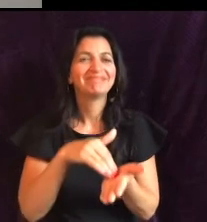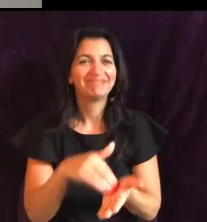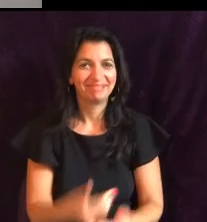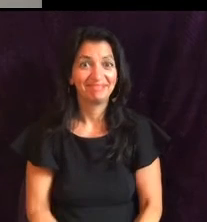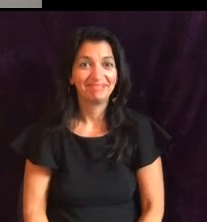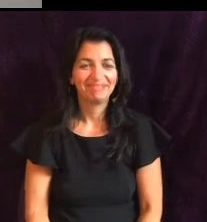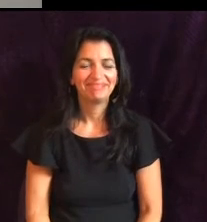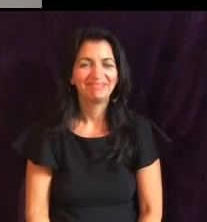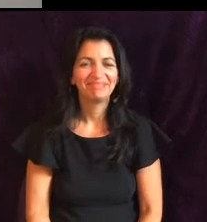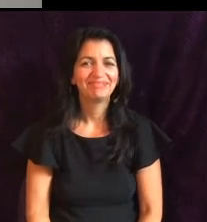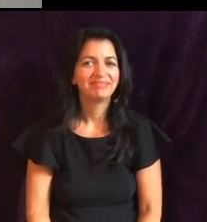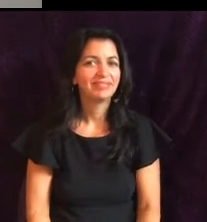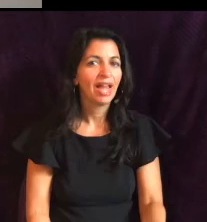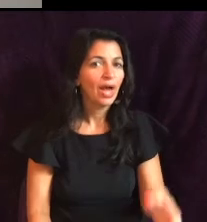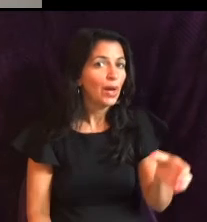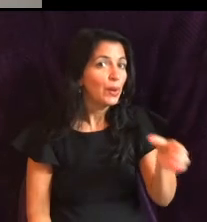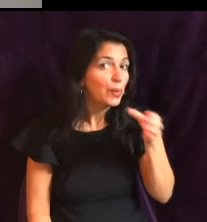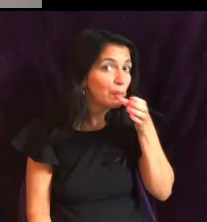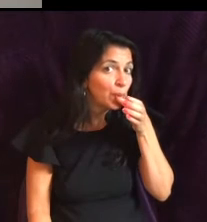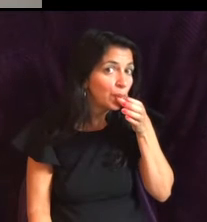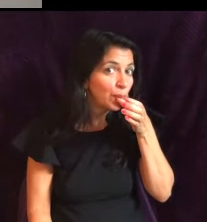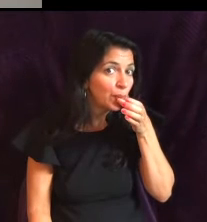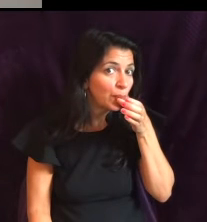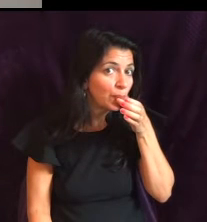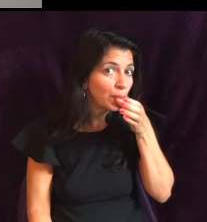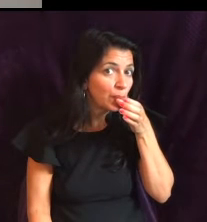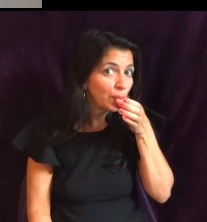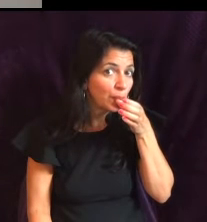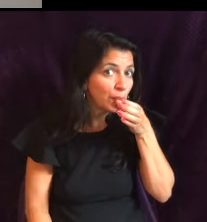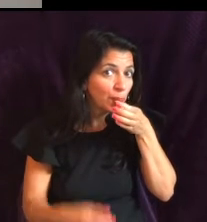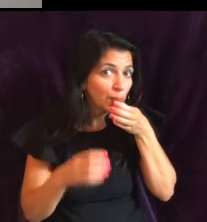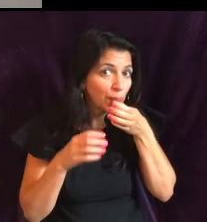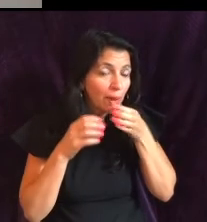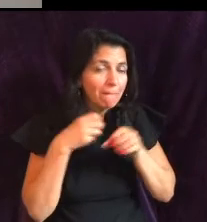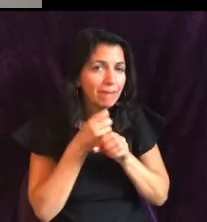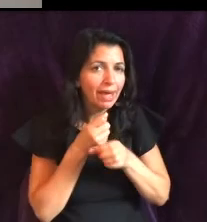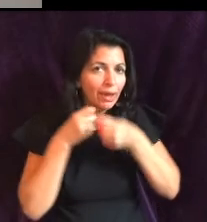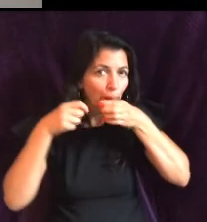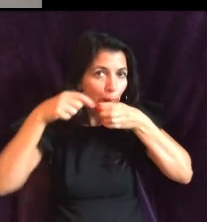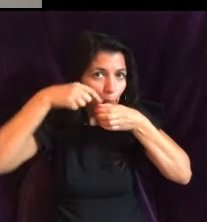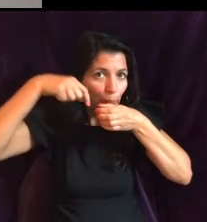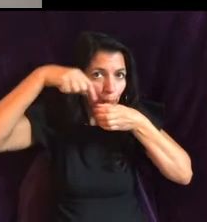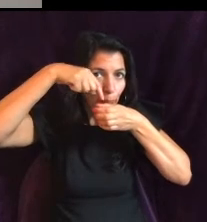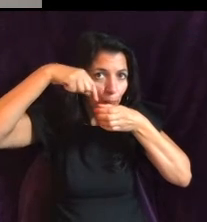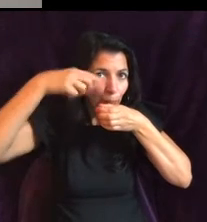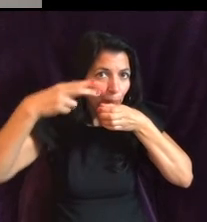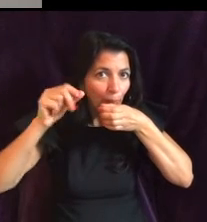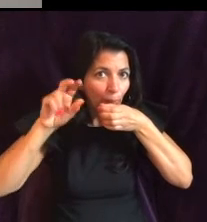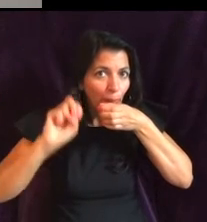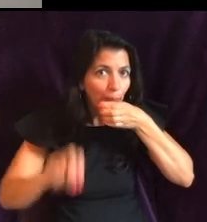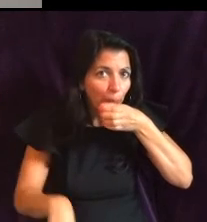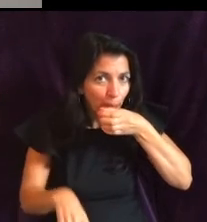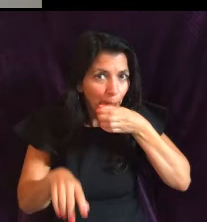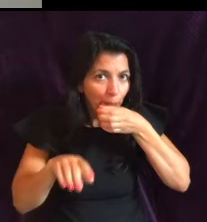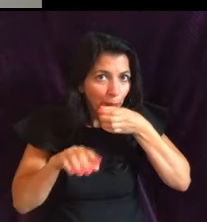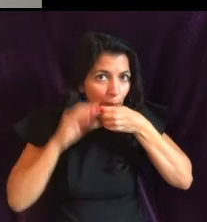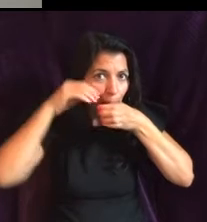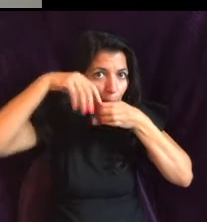Put my bottom lip to the edge. Take my top lip, form a small hole, blowing down.